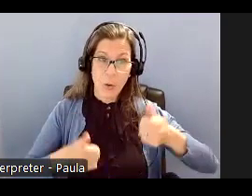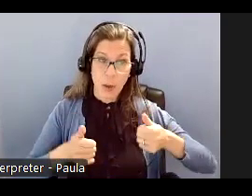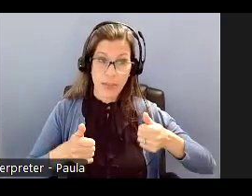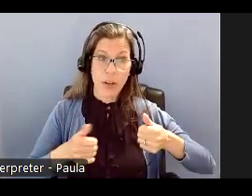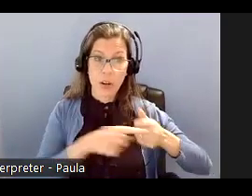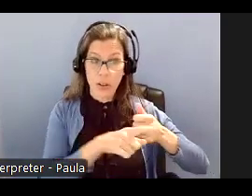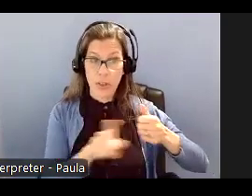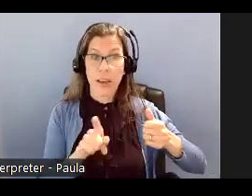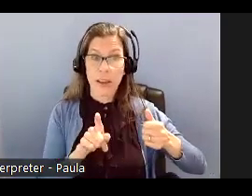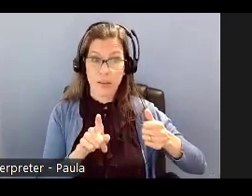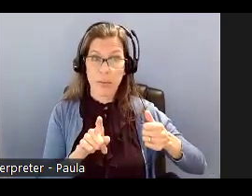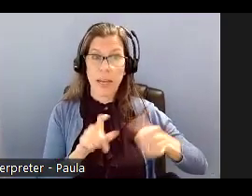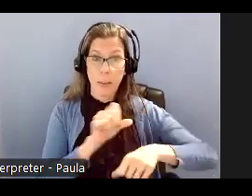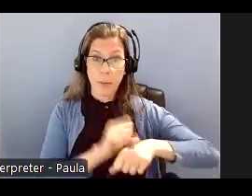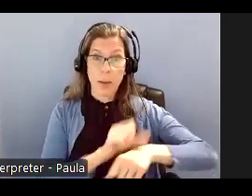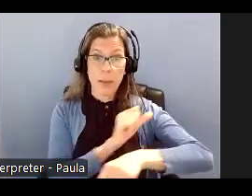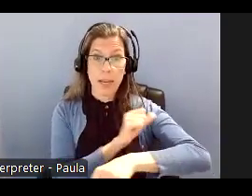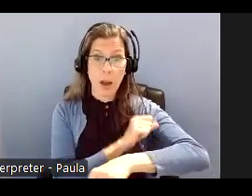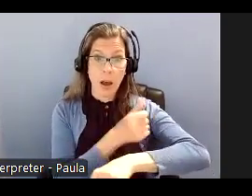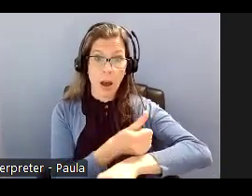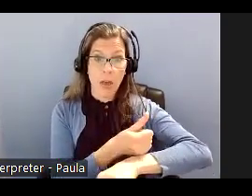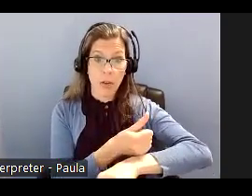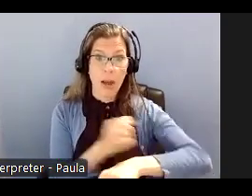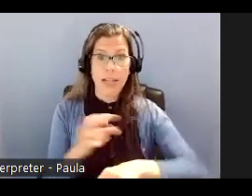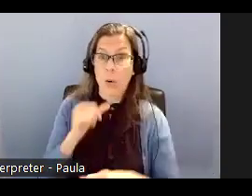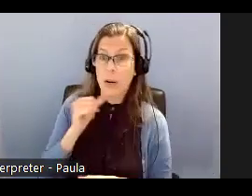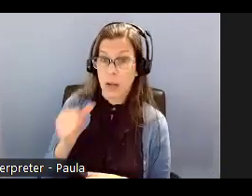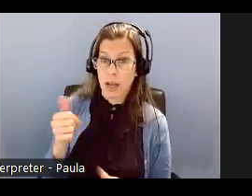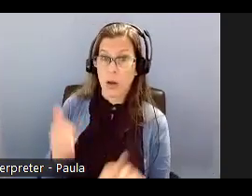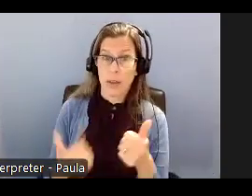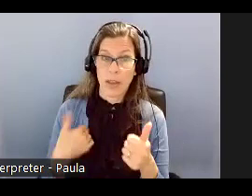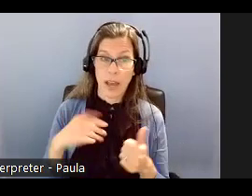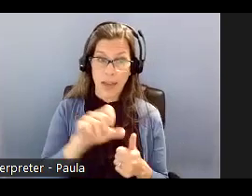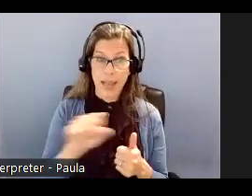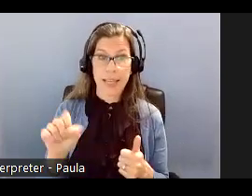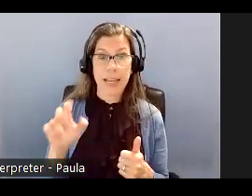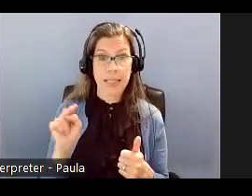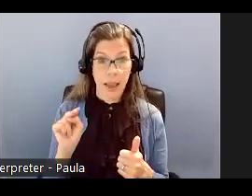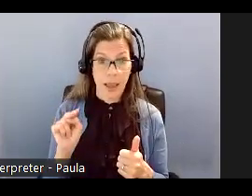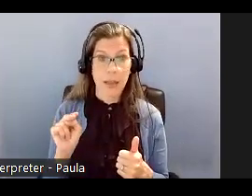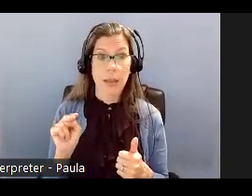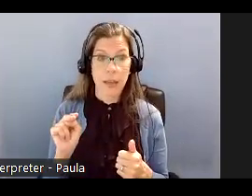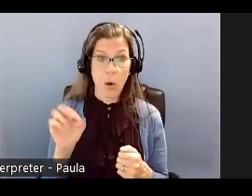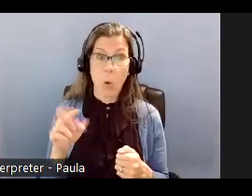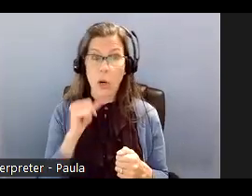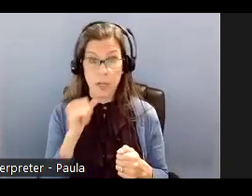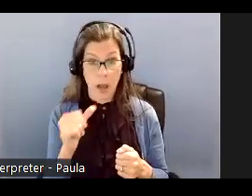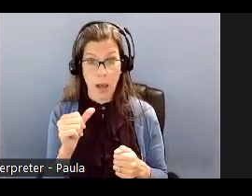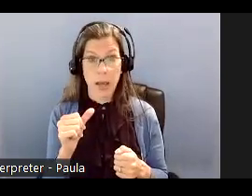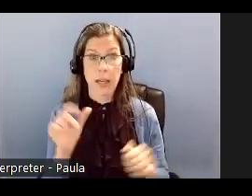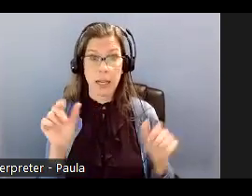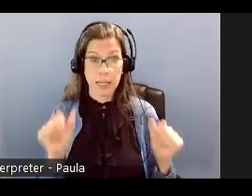been employment authorized or not, and whether they have a Social Security number with which they can